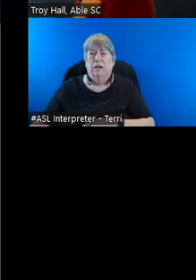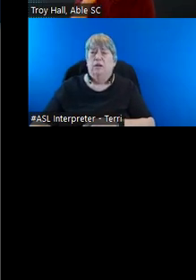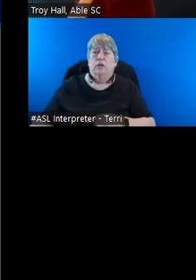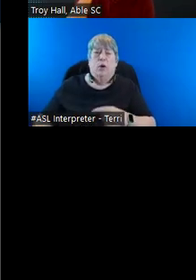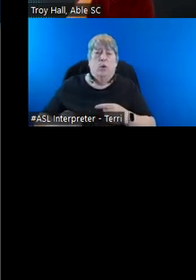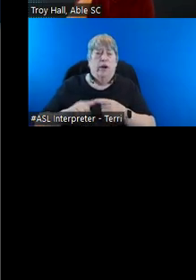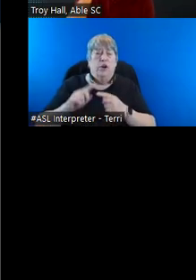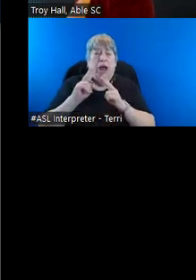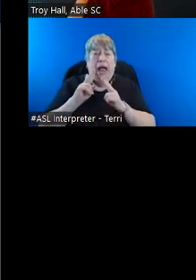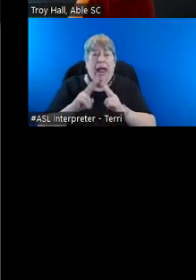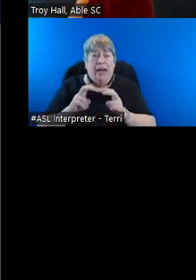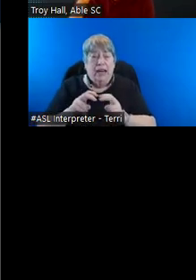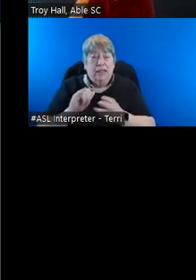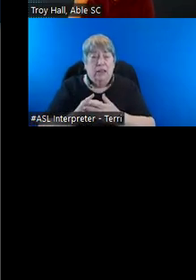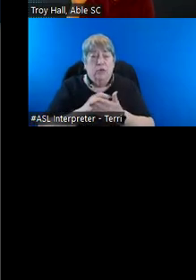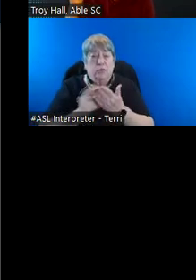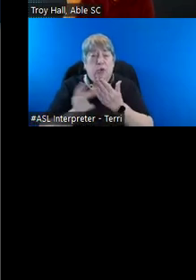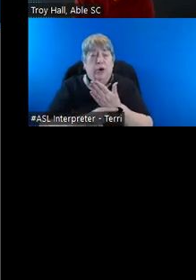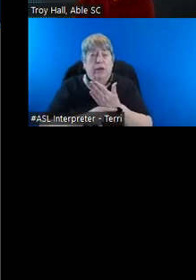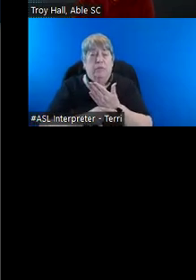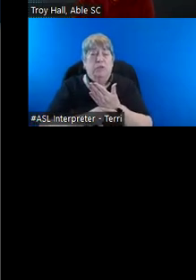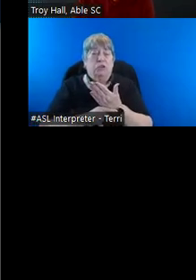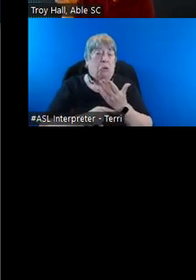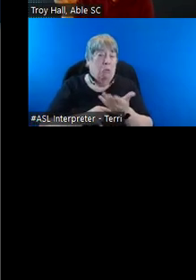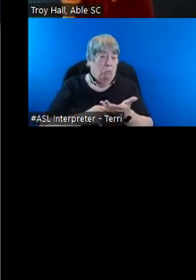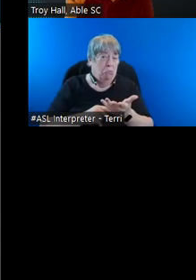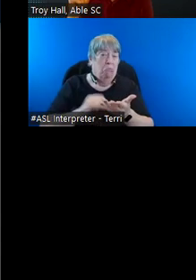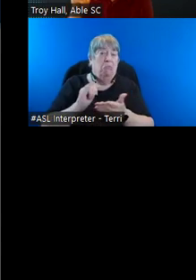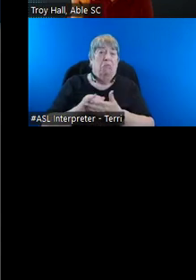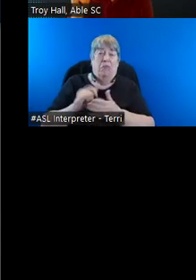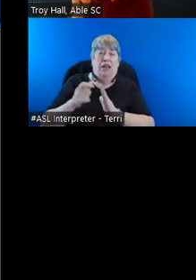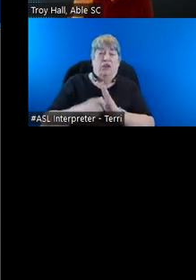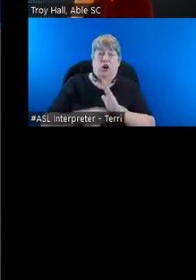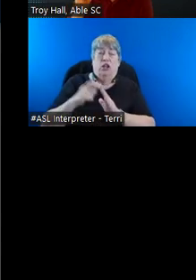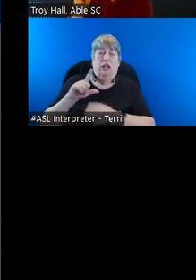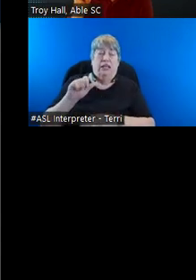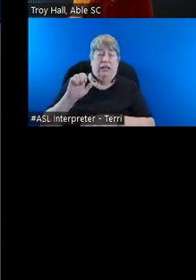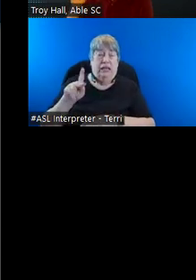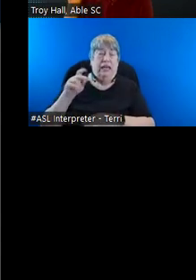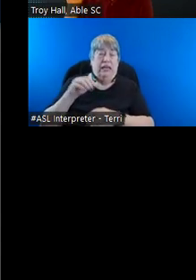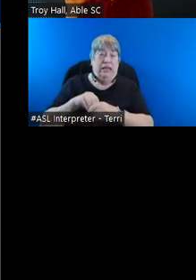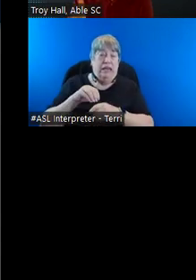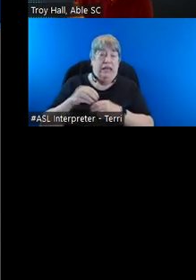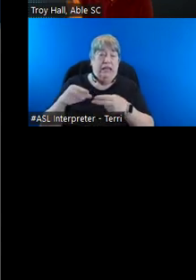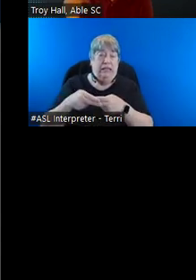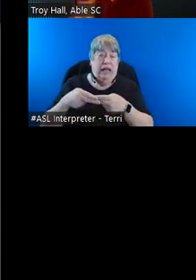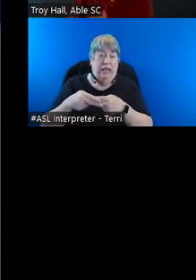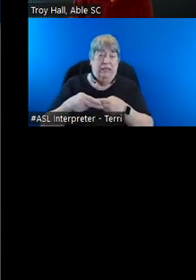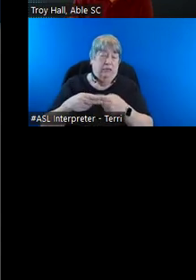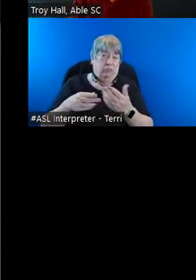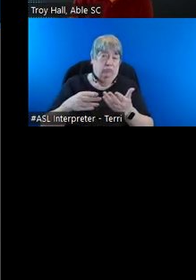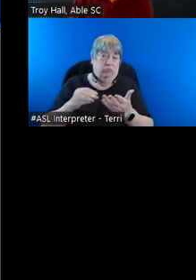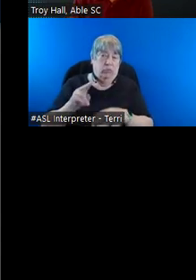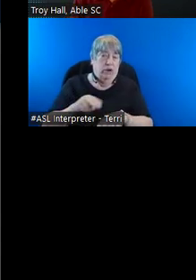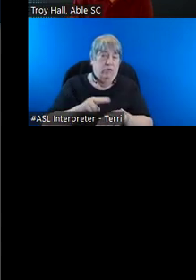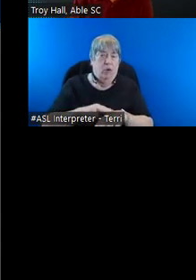yes, absolutely. And we can send that article. It is linked in the slides. And of course, Megan's already